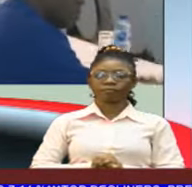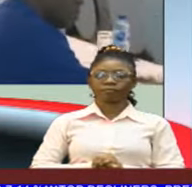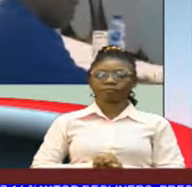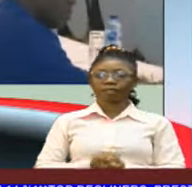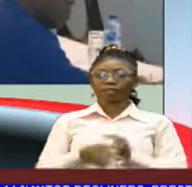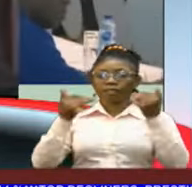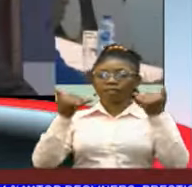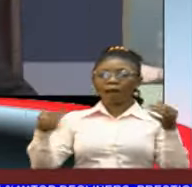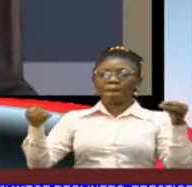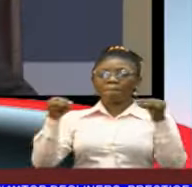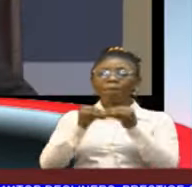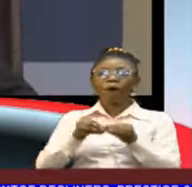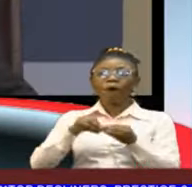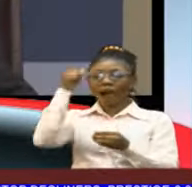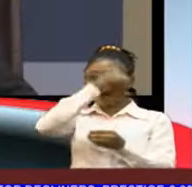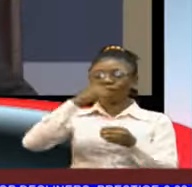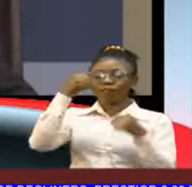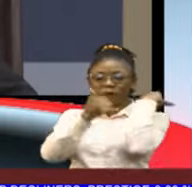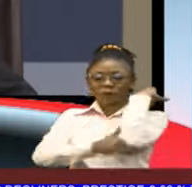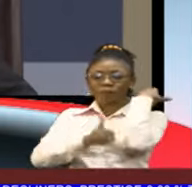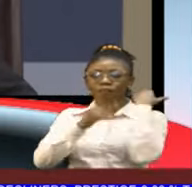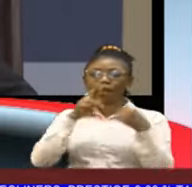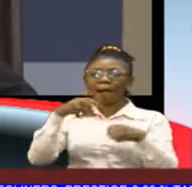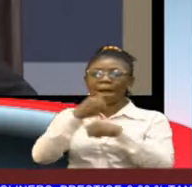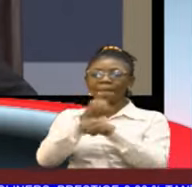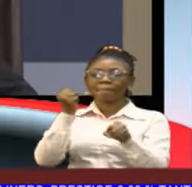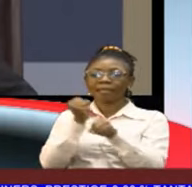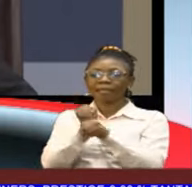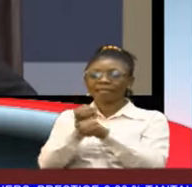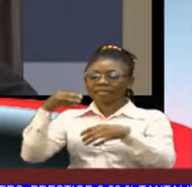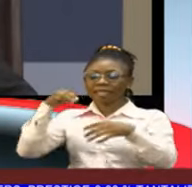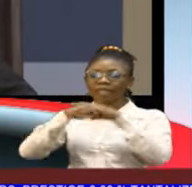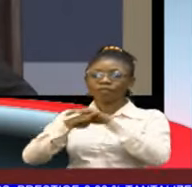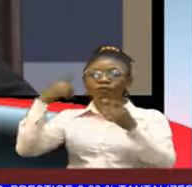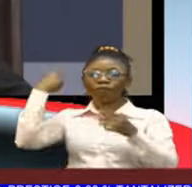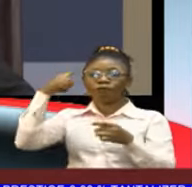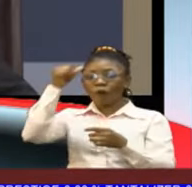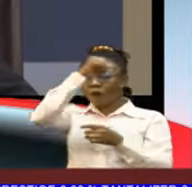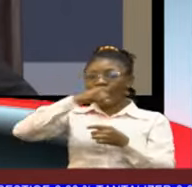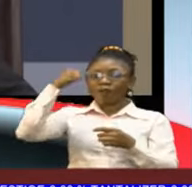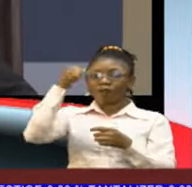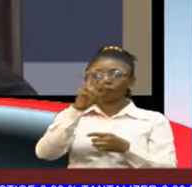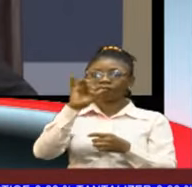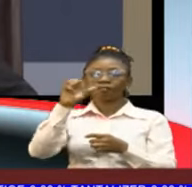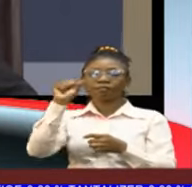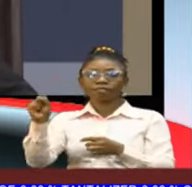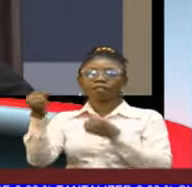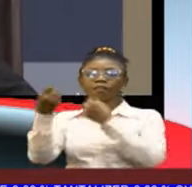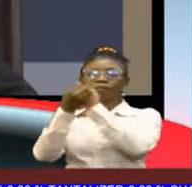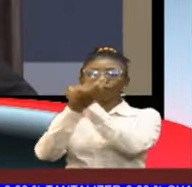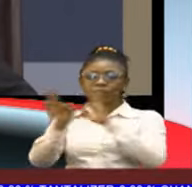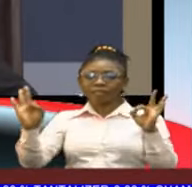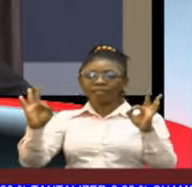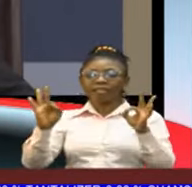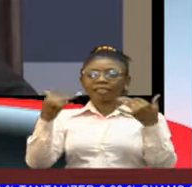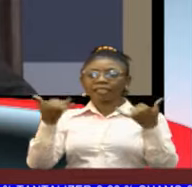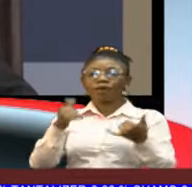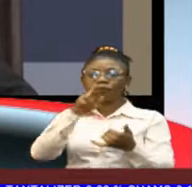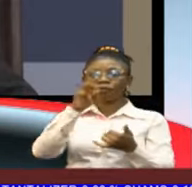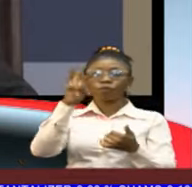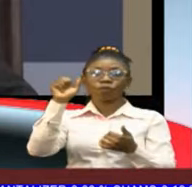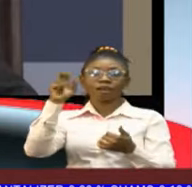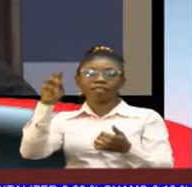Now, more African countries are making entry for Africans visa-free. The latest is Rwanda, after